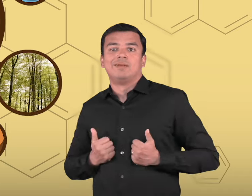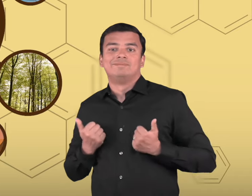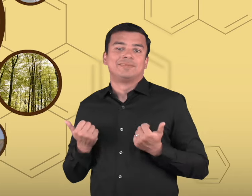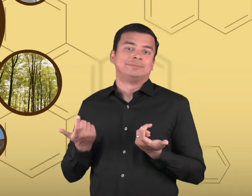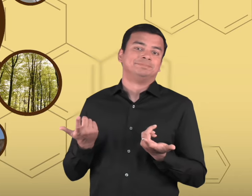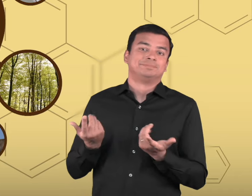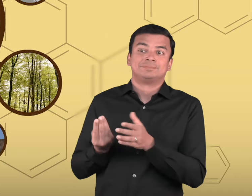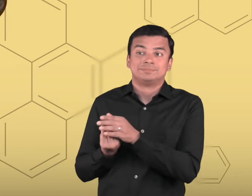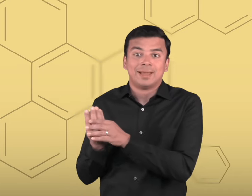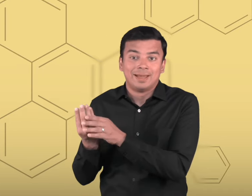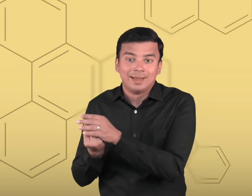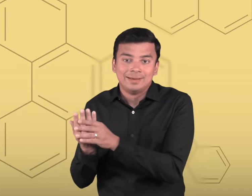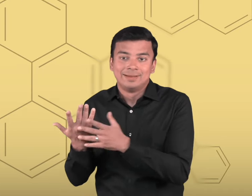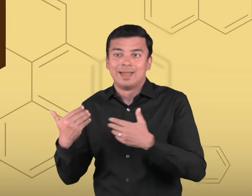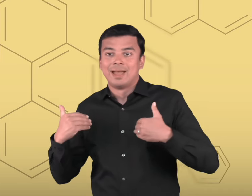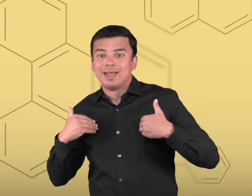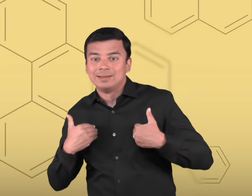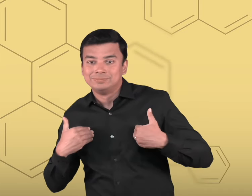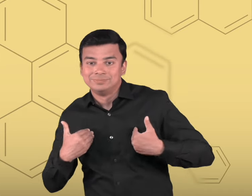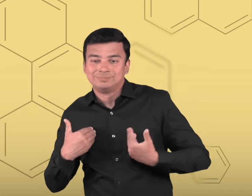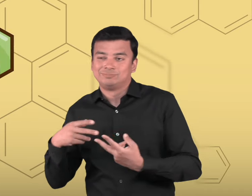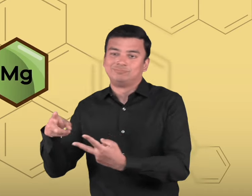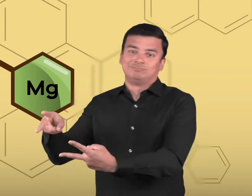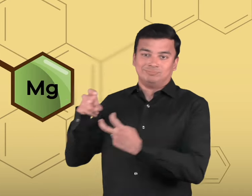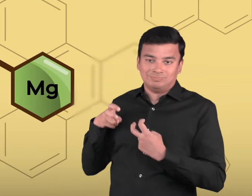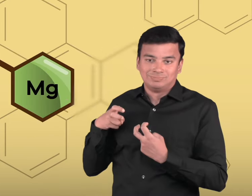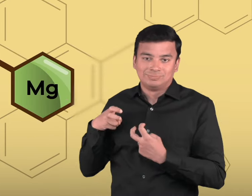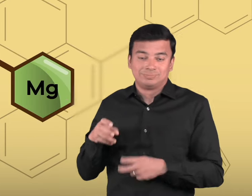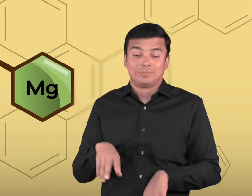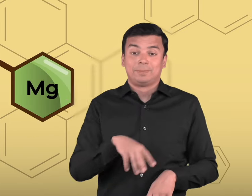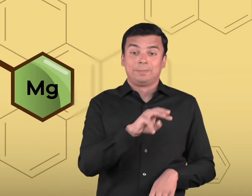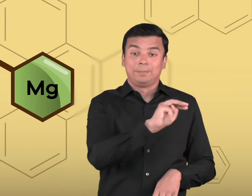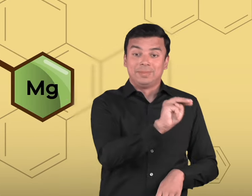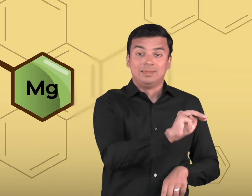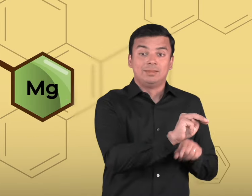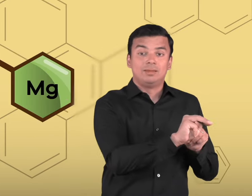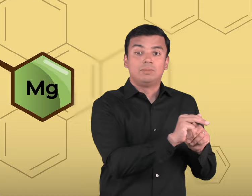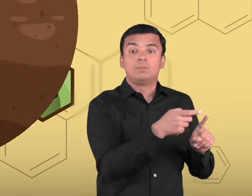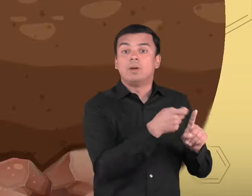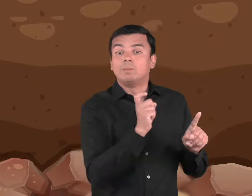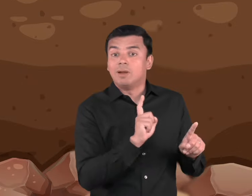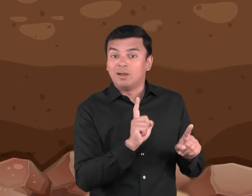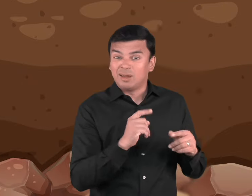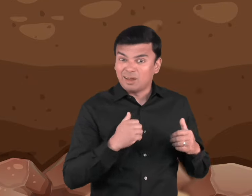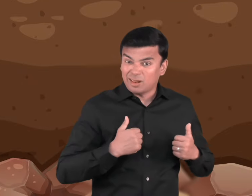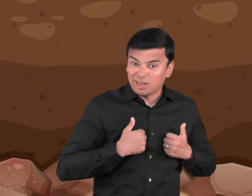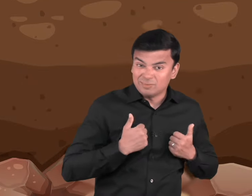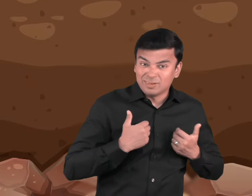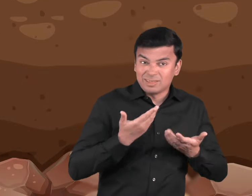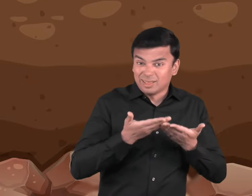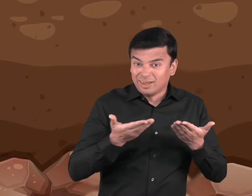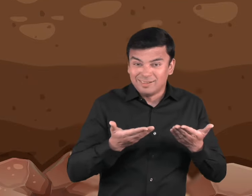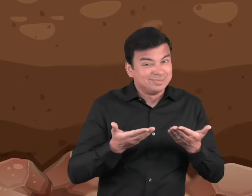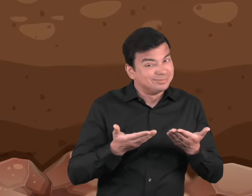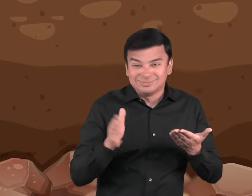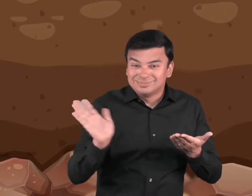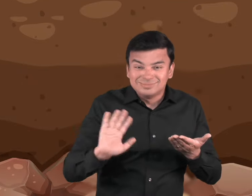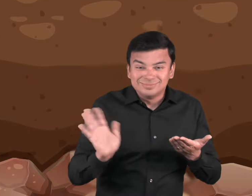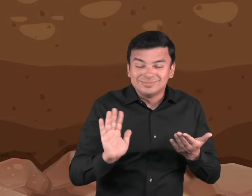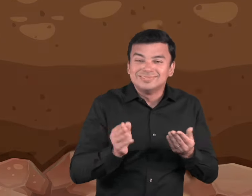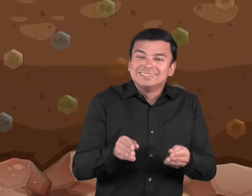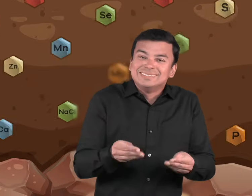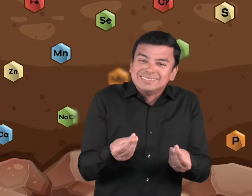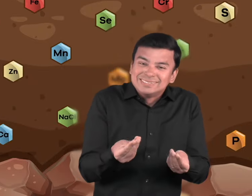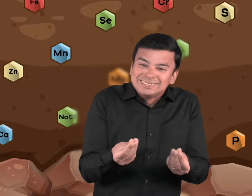plants and animals minerals on the other hand are inorganic that means that minerals come from the